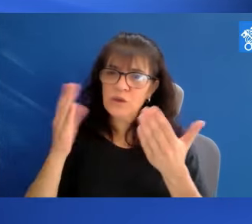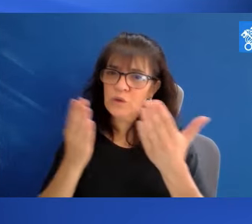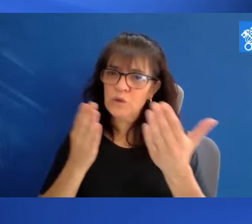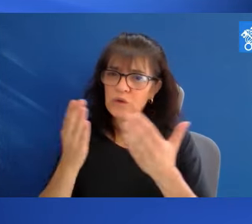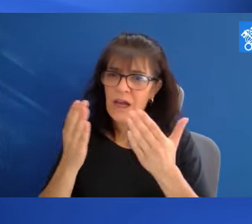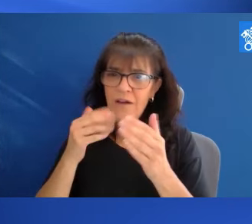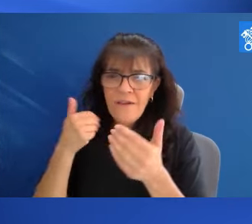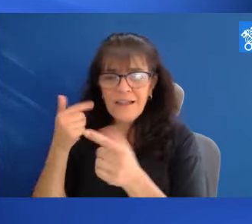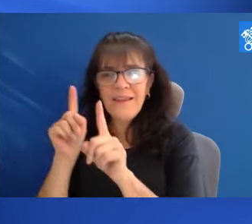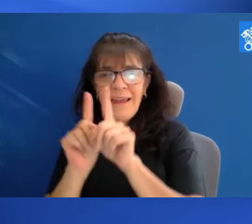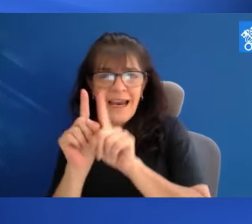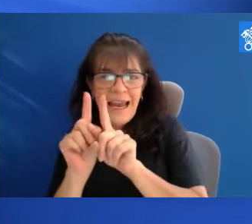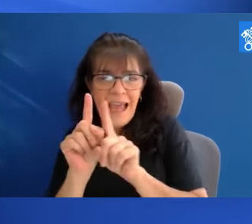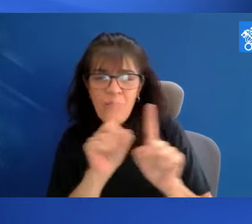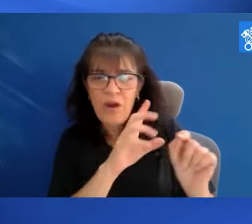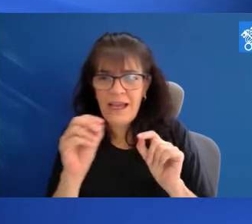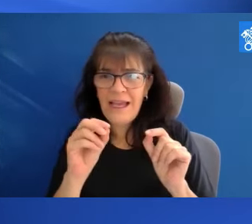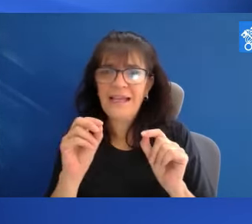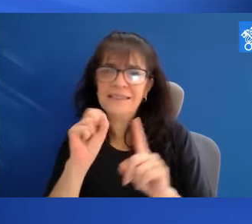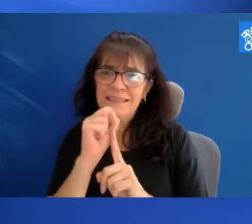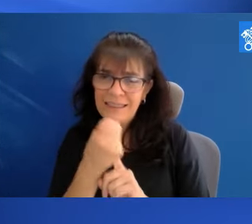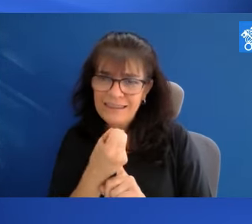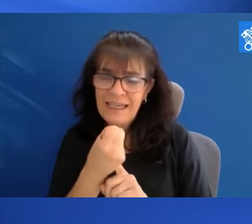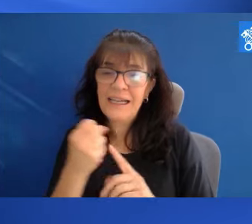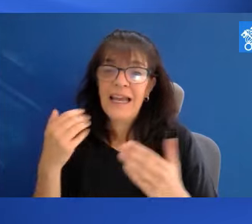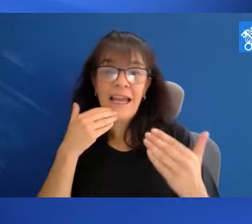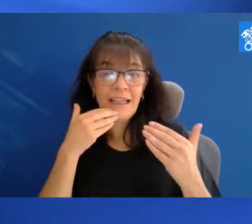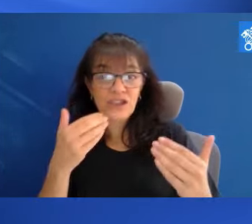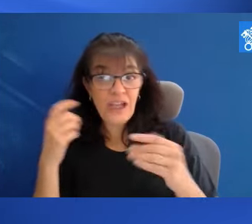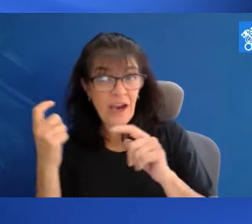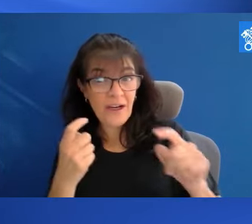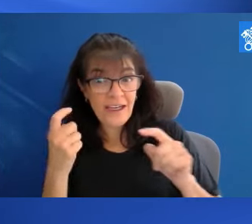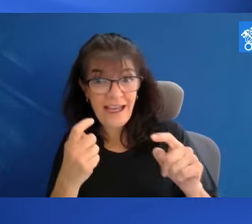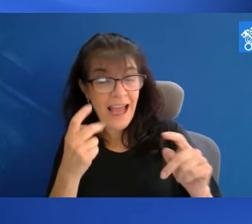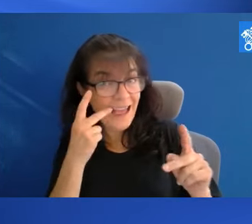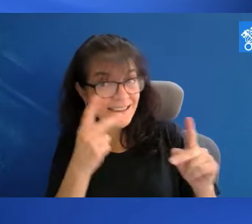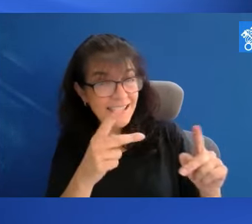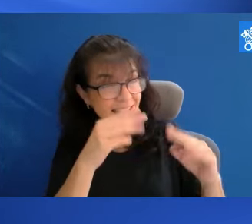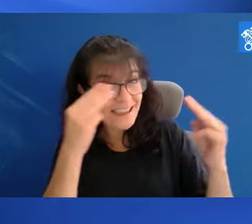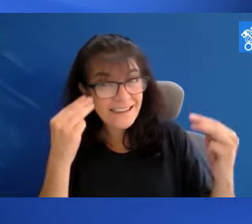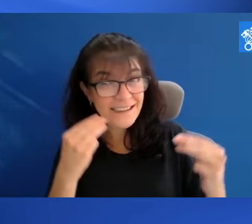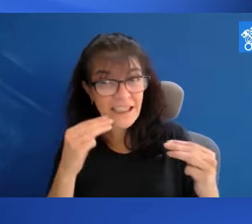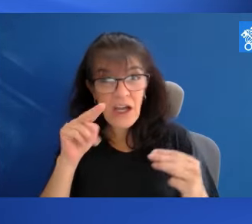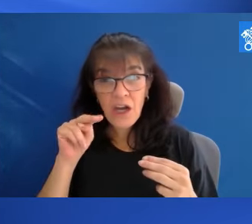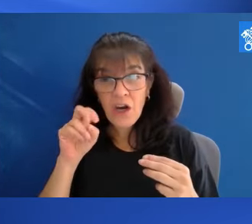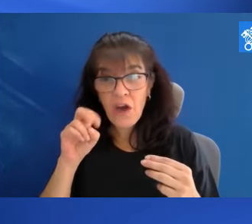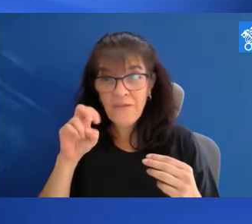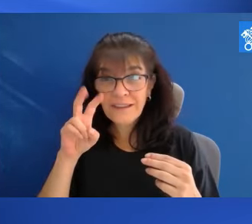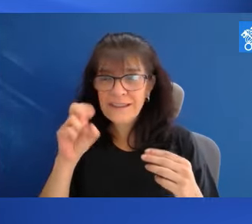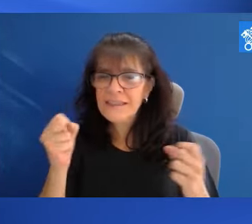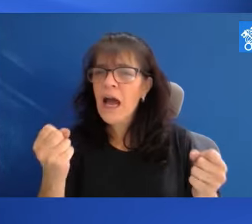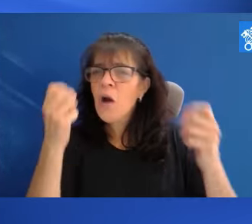in society, in charity. I can see these novices and I ask myself, how many are Italian?